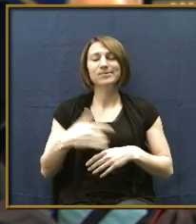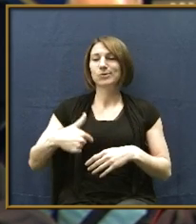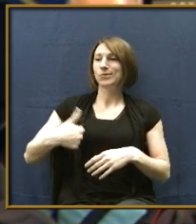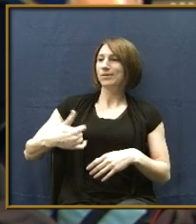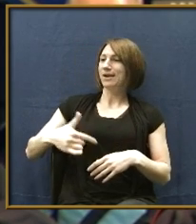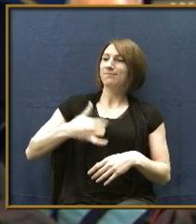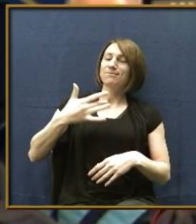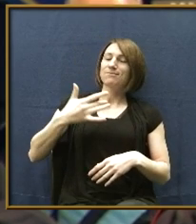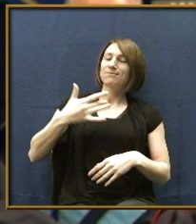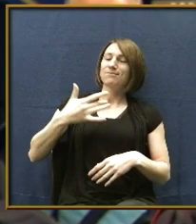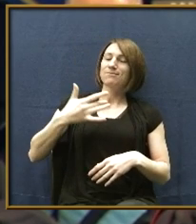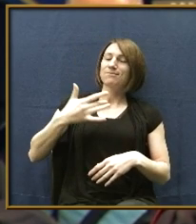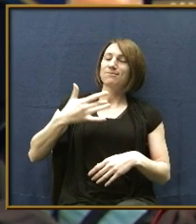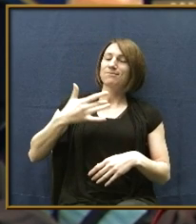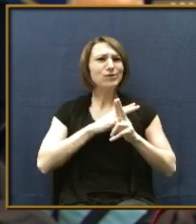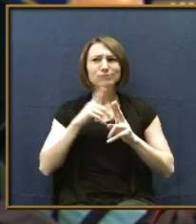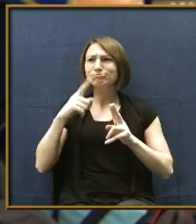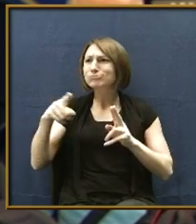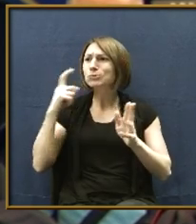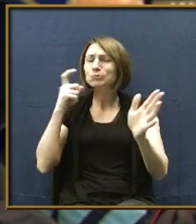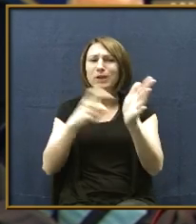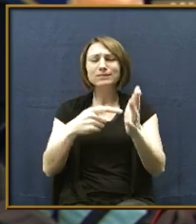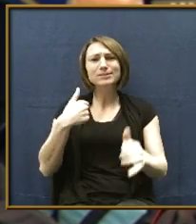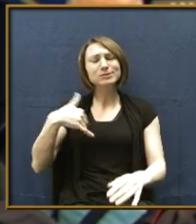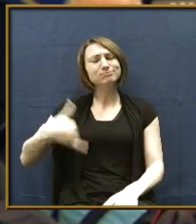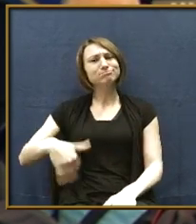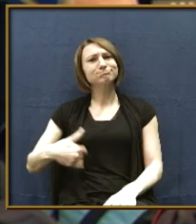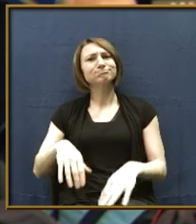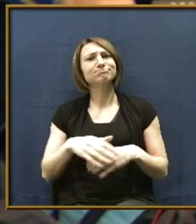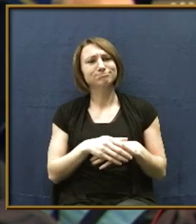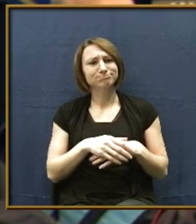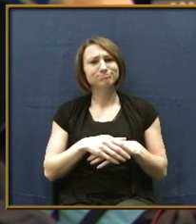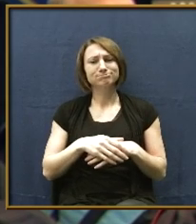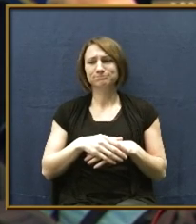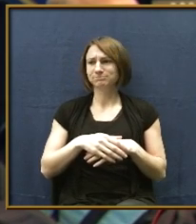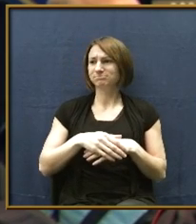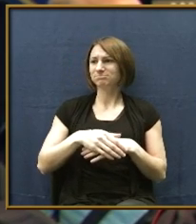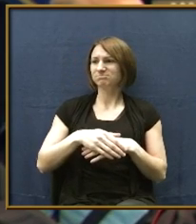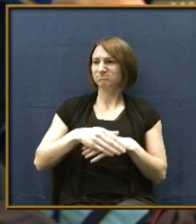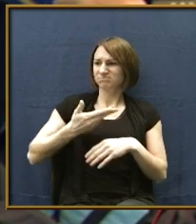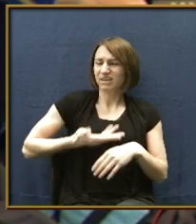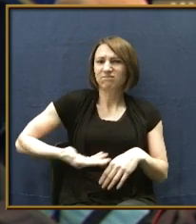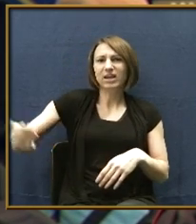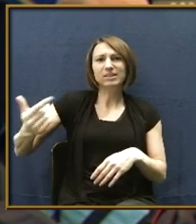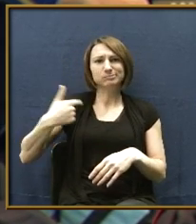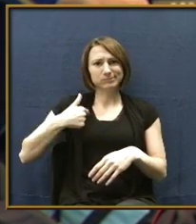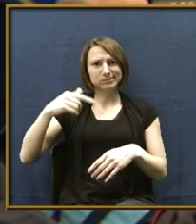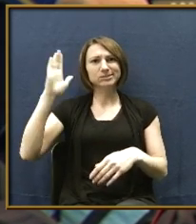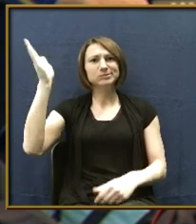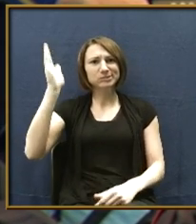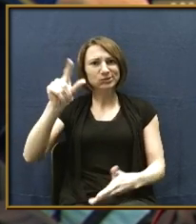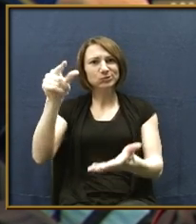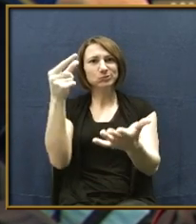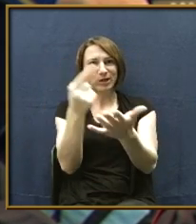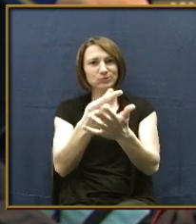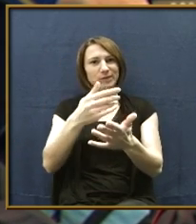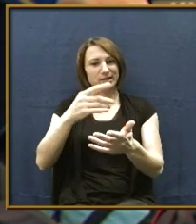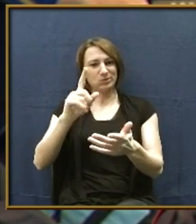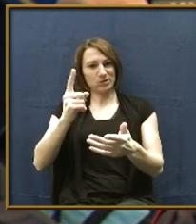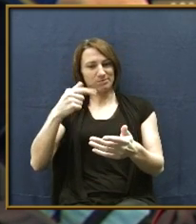of recognition I have to be asked to give the commencement address at my own alma mater. Wow, it's amazing.